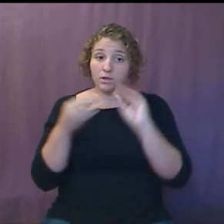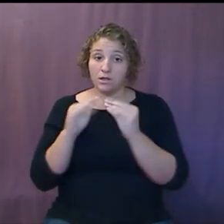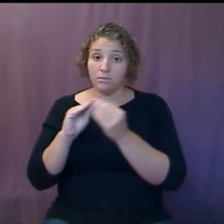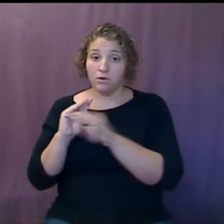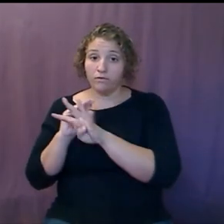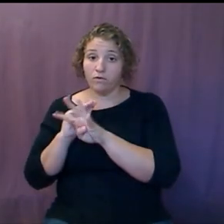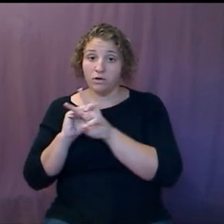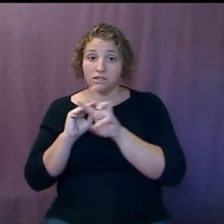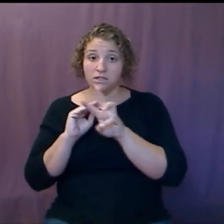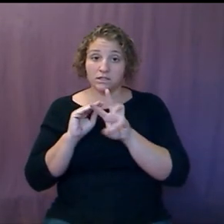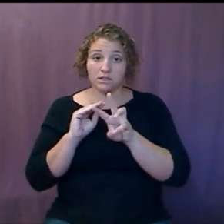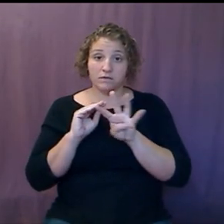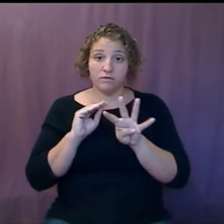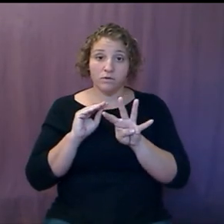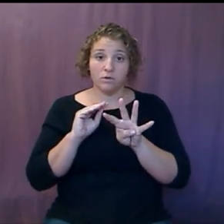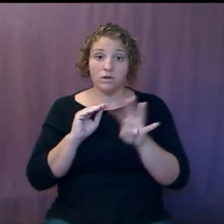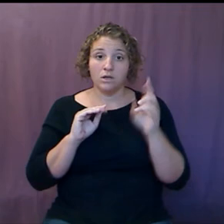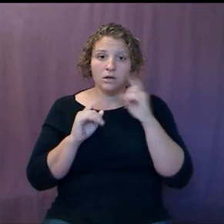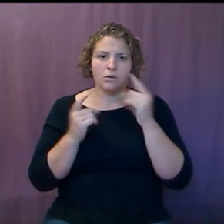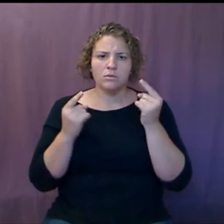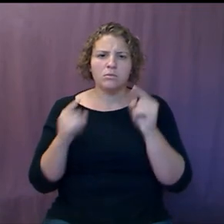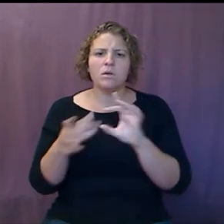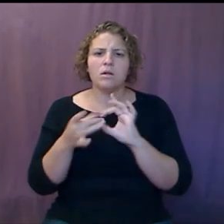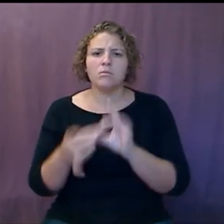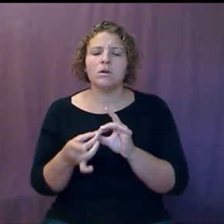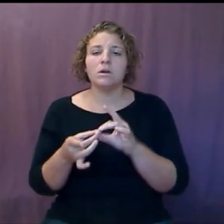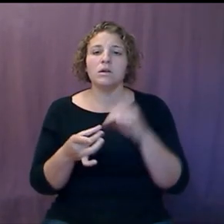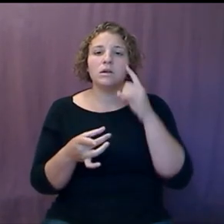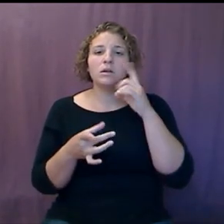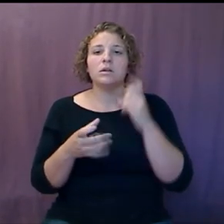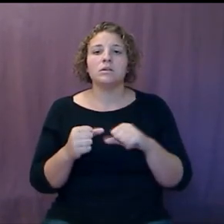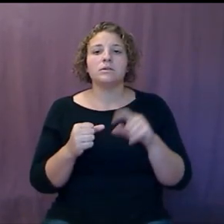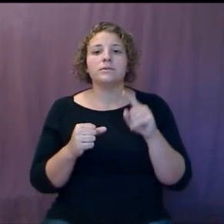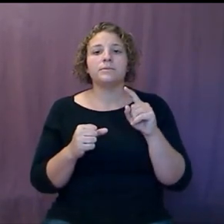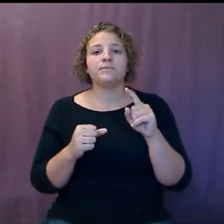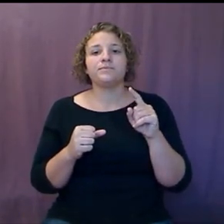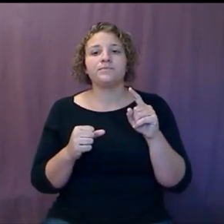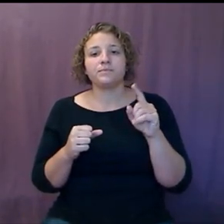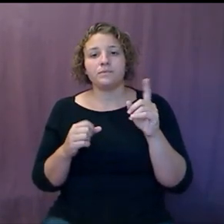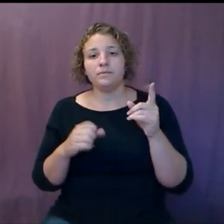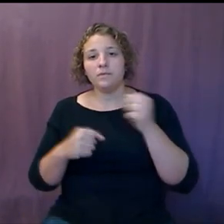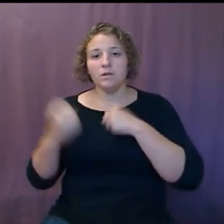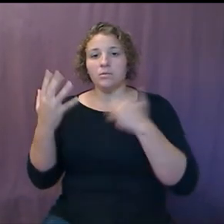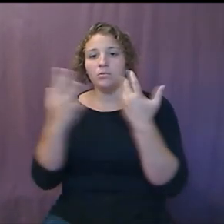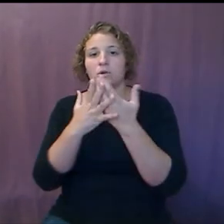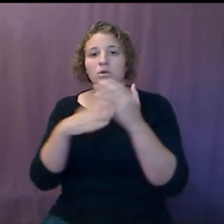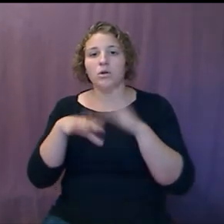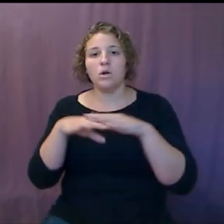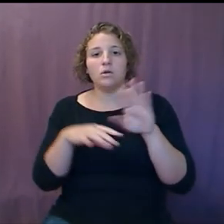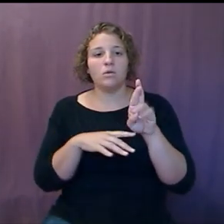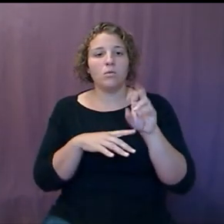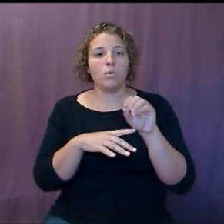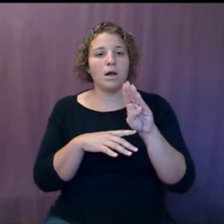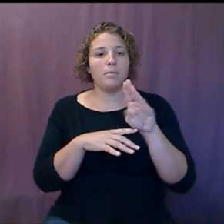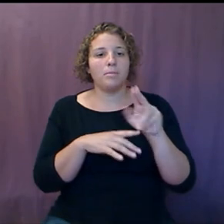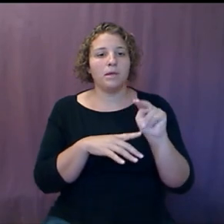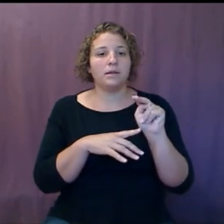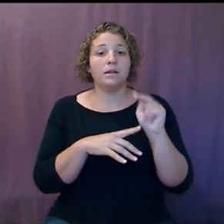four it's in our hands what's the deal Mandela was in prison on Robben Island in 1964. He was the